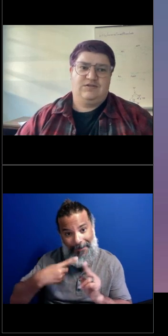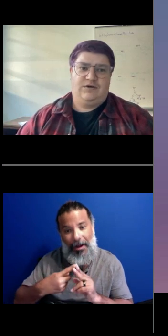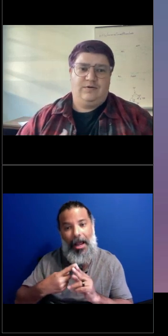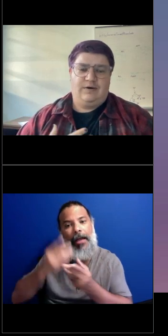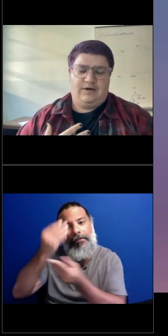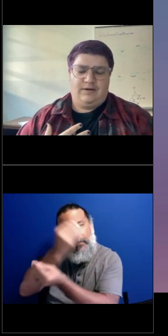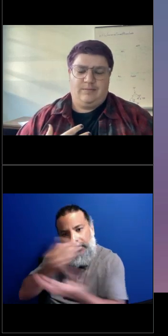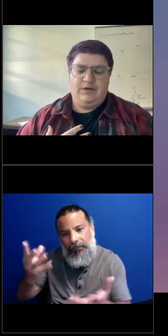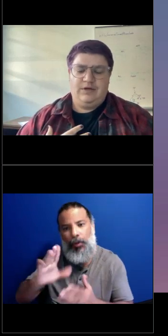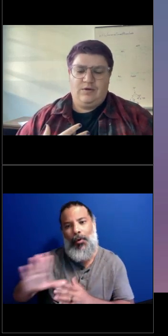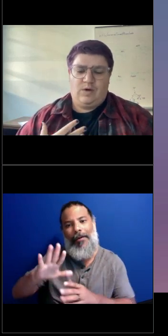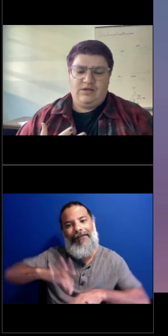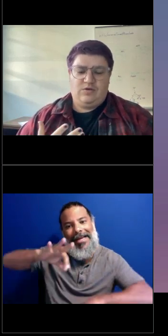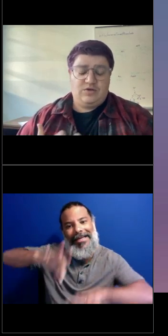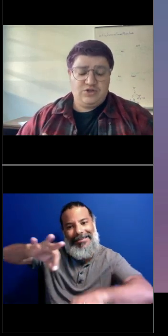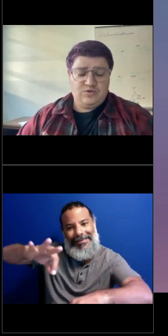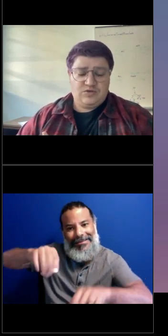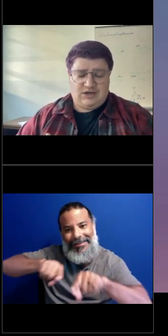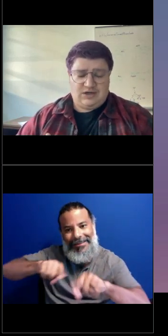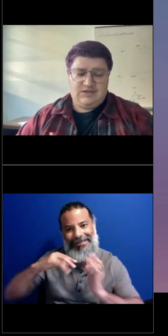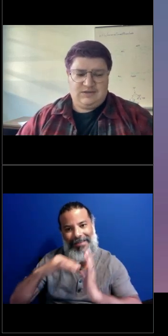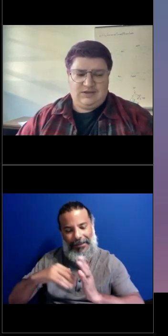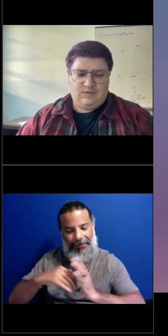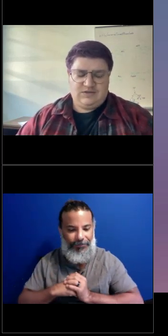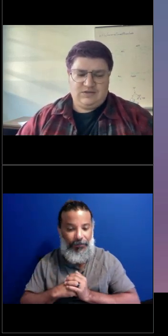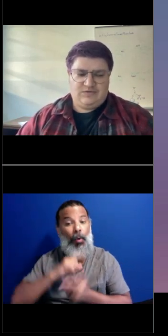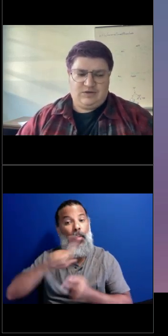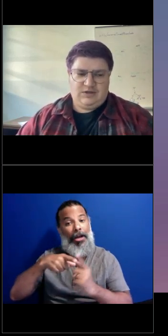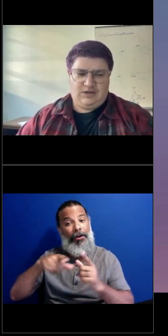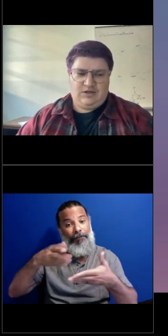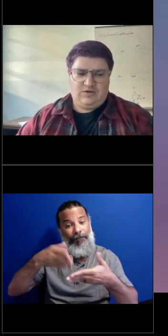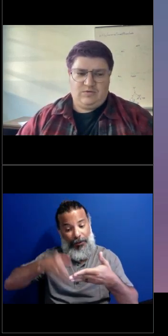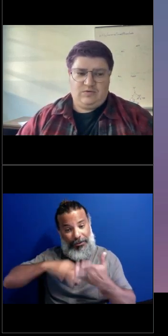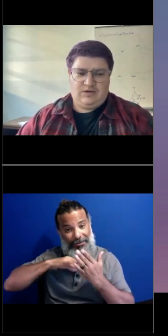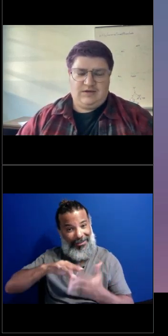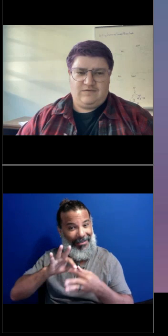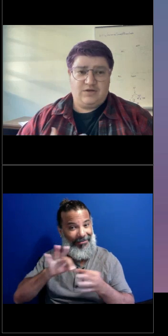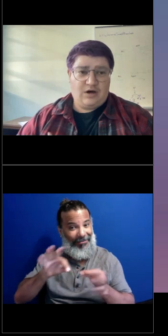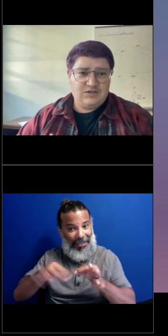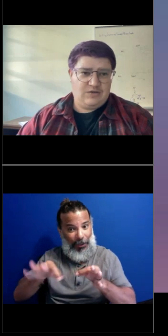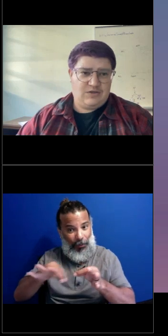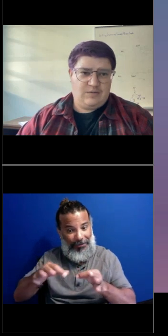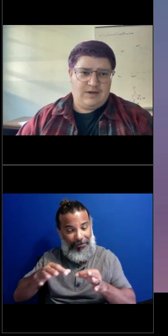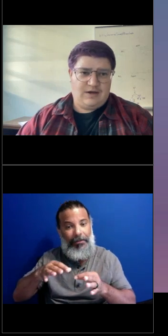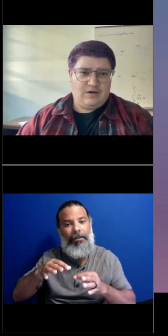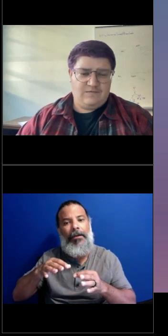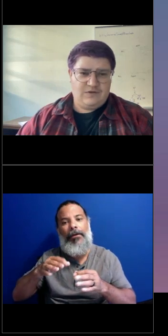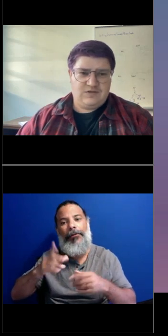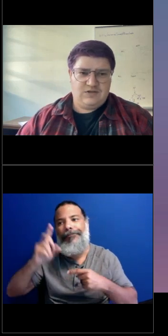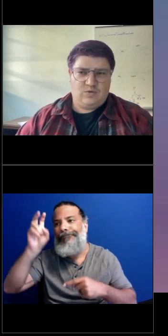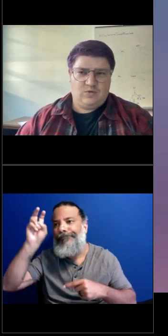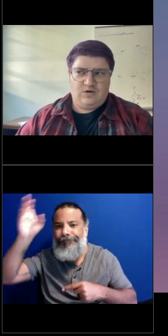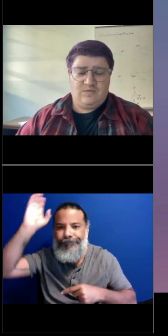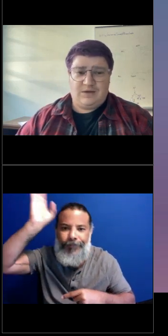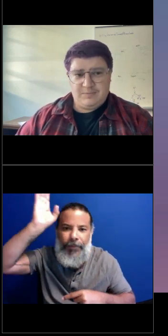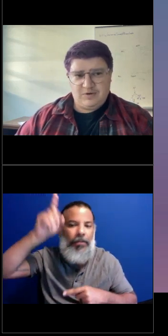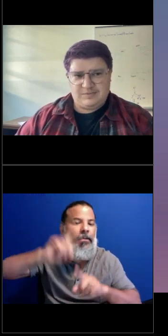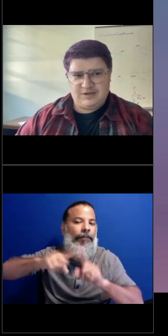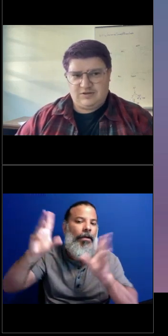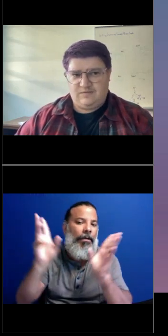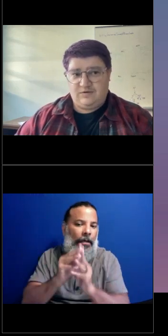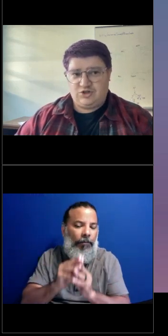findings. So when you do studies in linguistics, frequently you give talks about them at conferences, or you